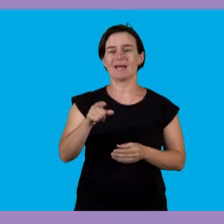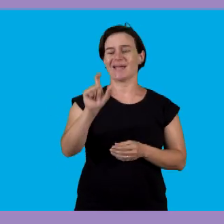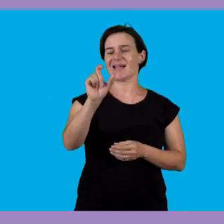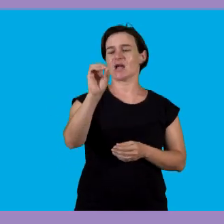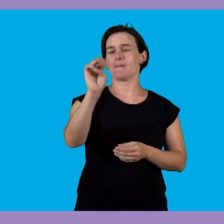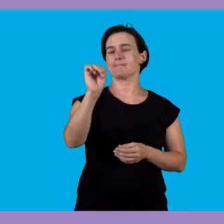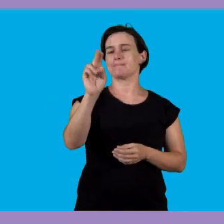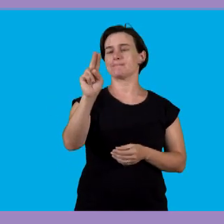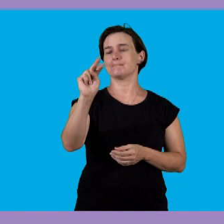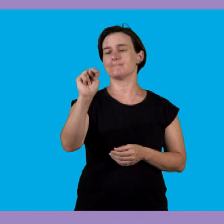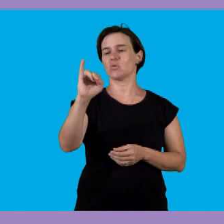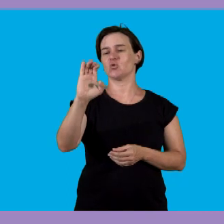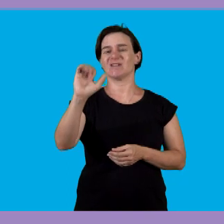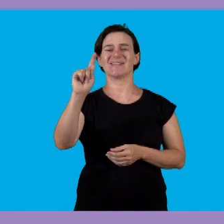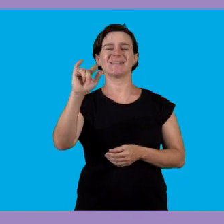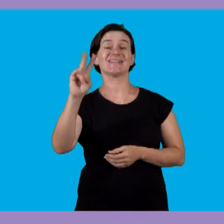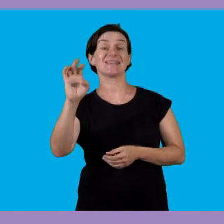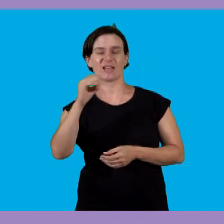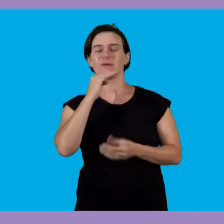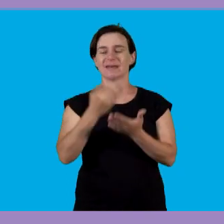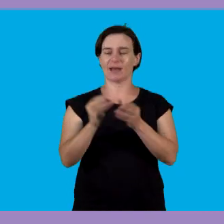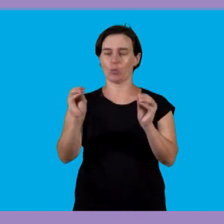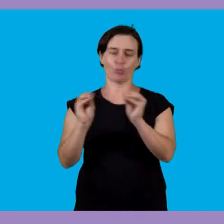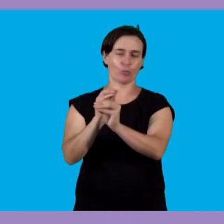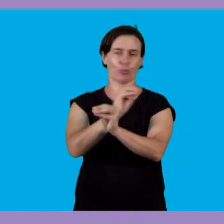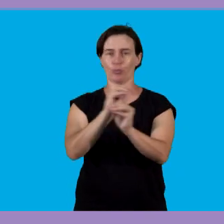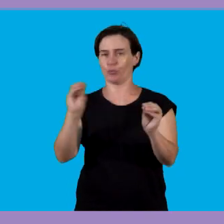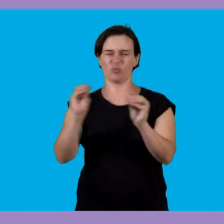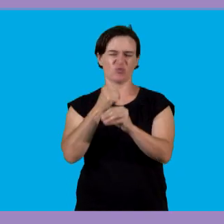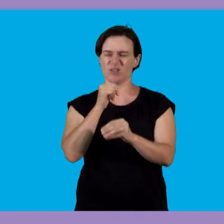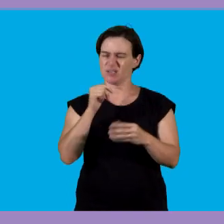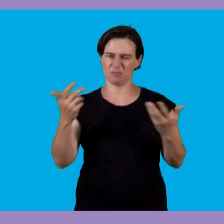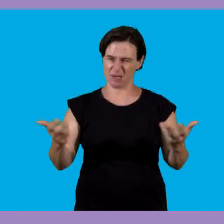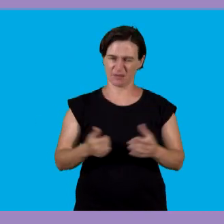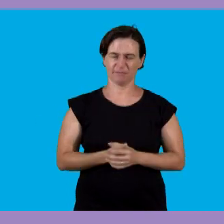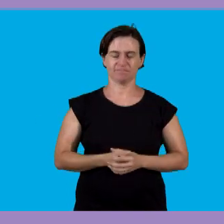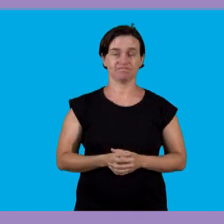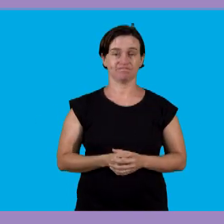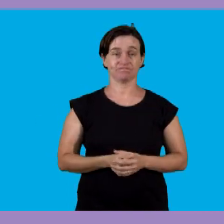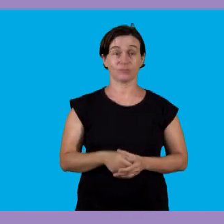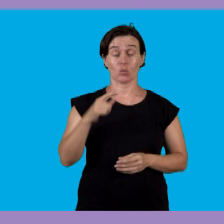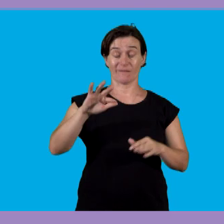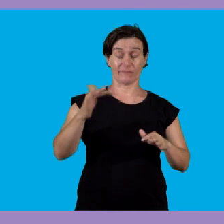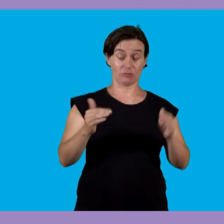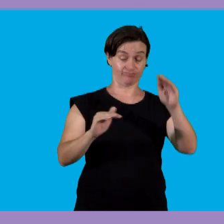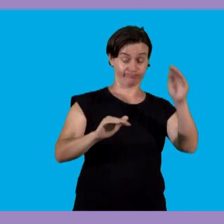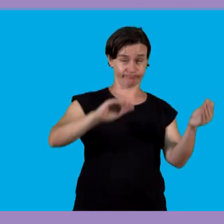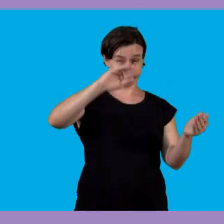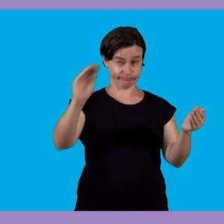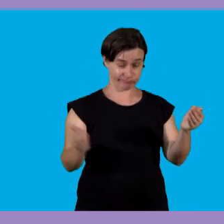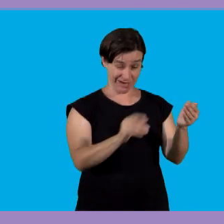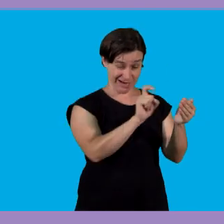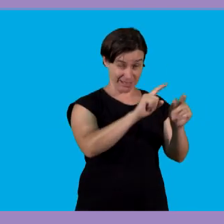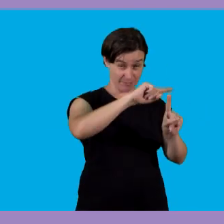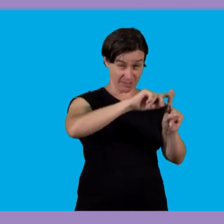means that the result of x plus 2 and 2 plus x will be exactly the same. Now, after we add these